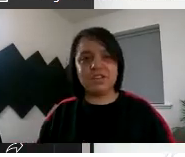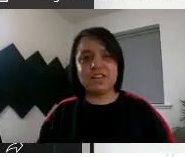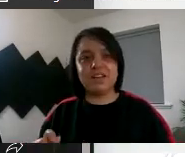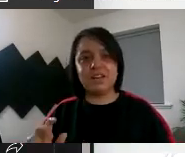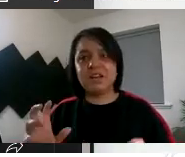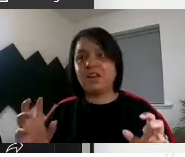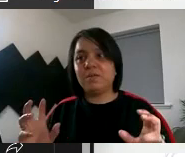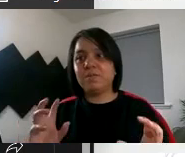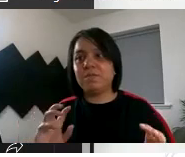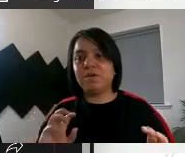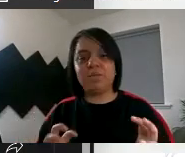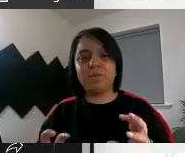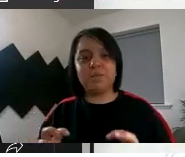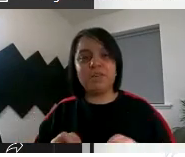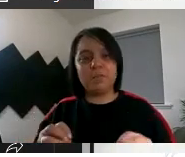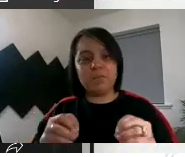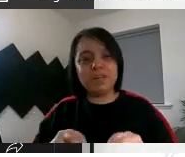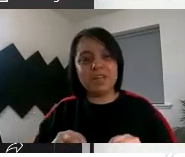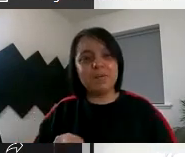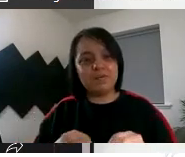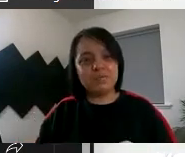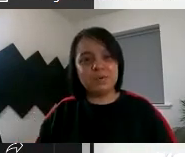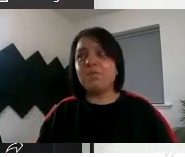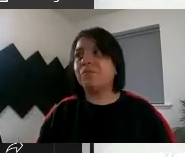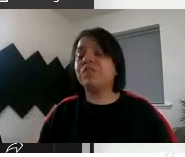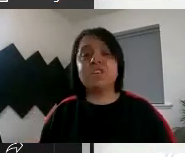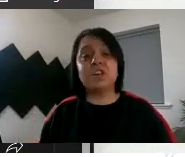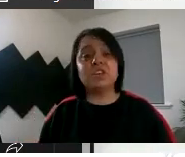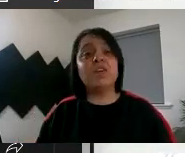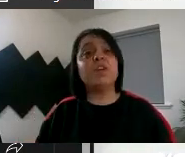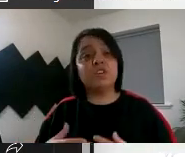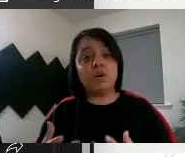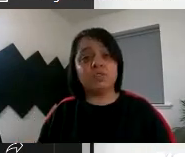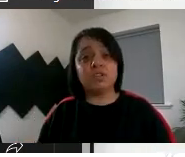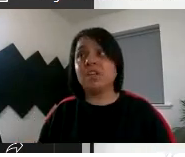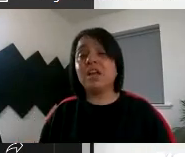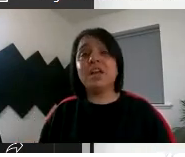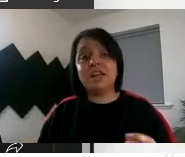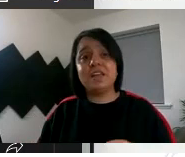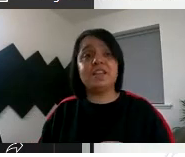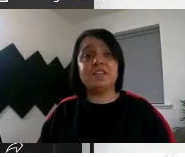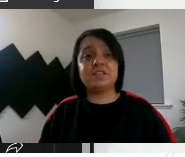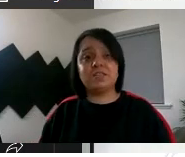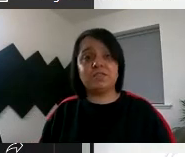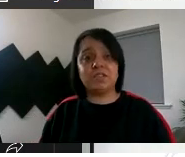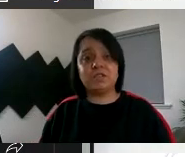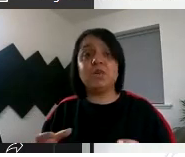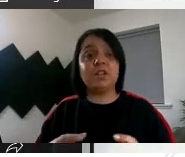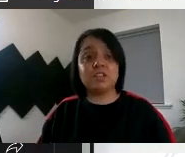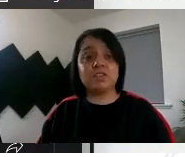to understand proper people that are born here, like British people, but there is a lot of other cultures in these